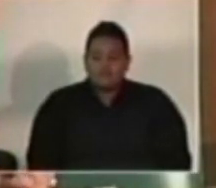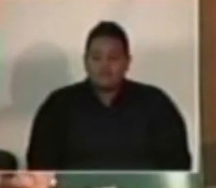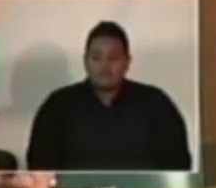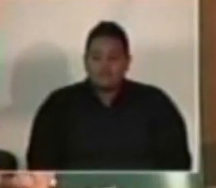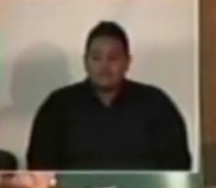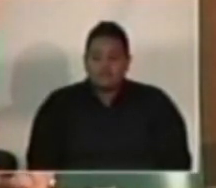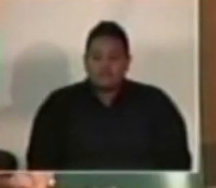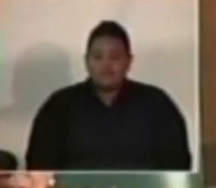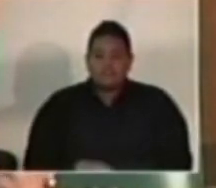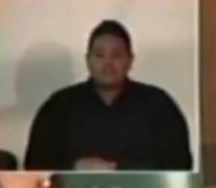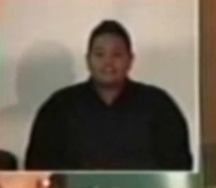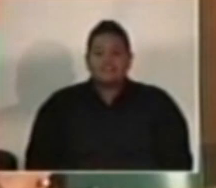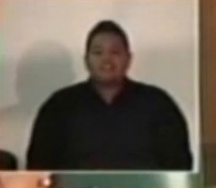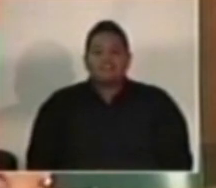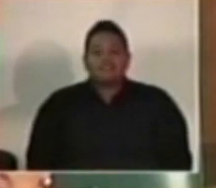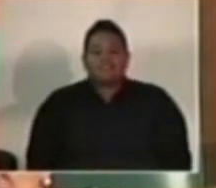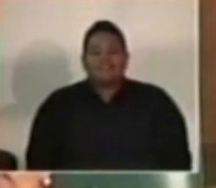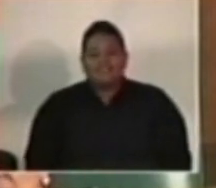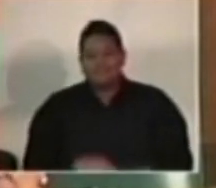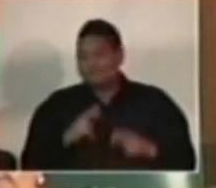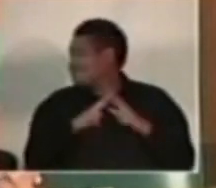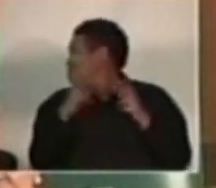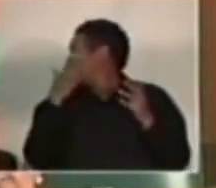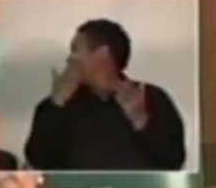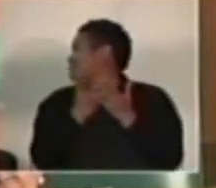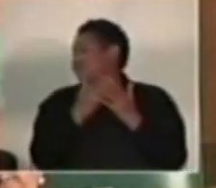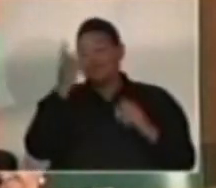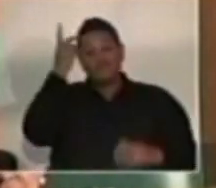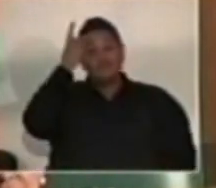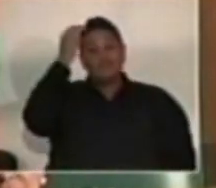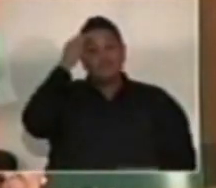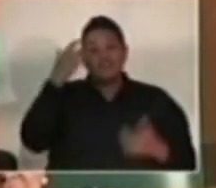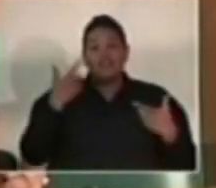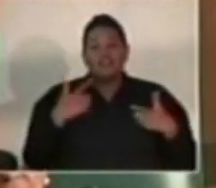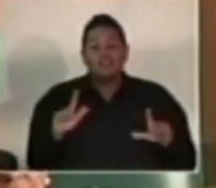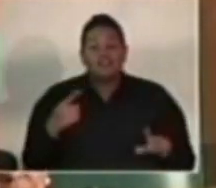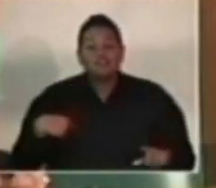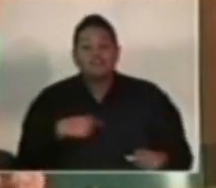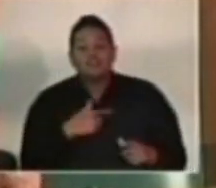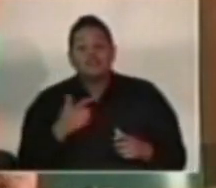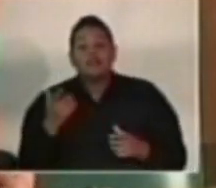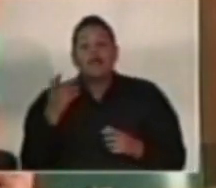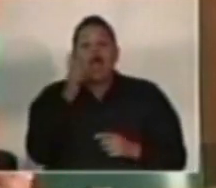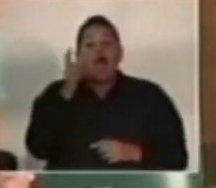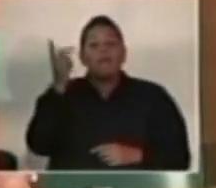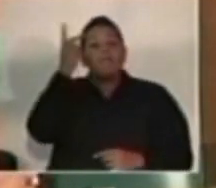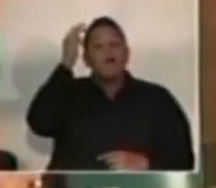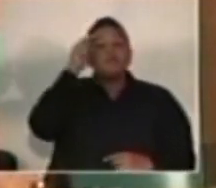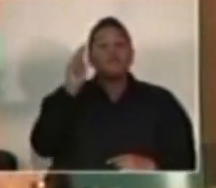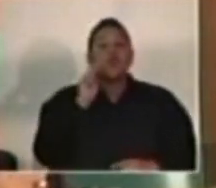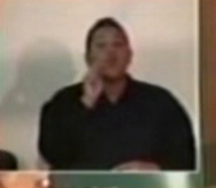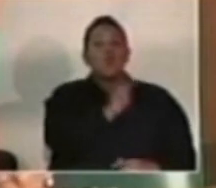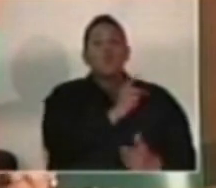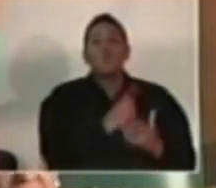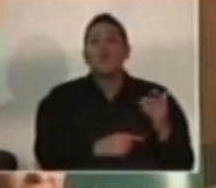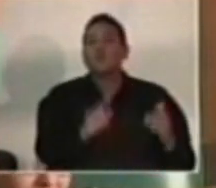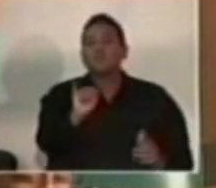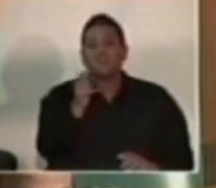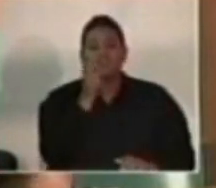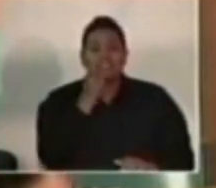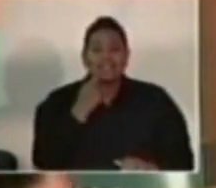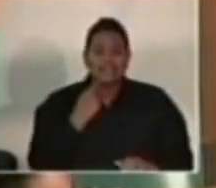not yours. Very good, Madam Prime Minister. Now, let us, then, Madam Prime Minister, look towards what you have just